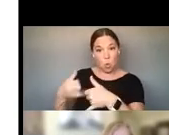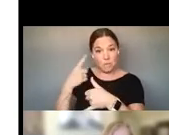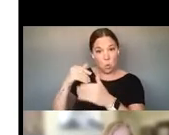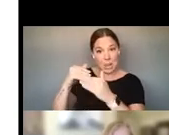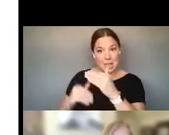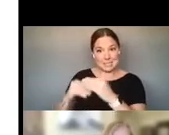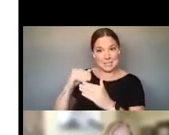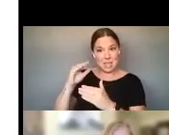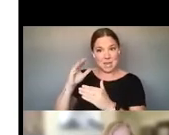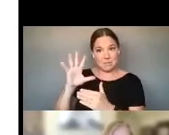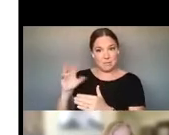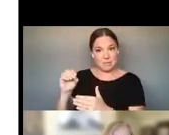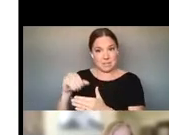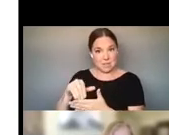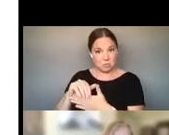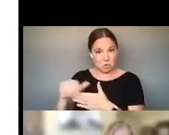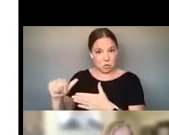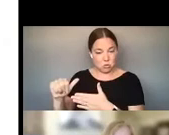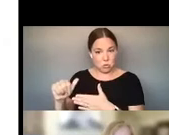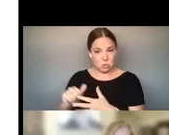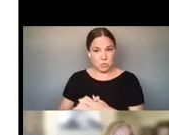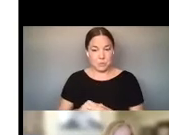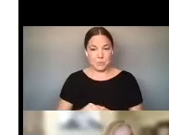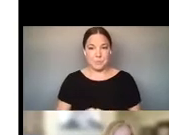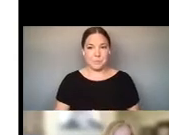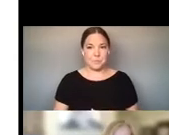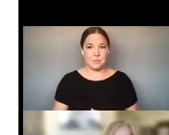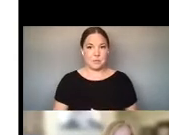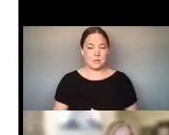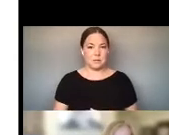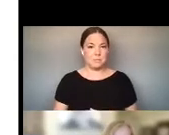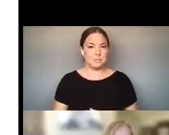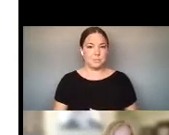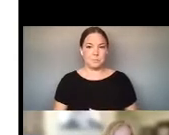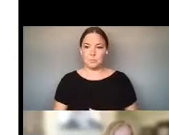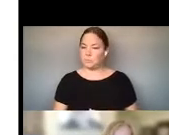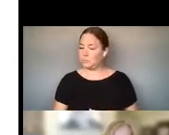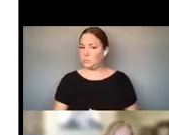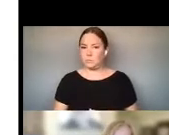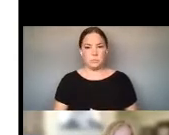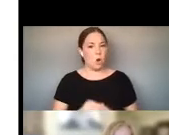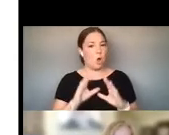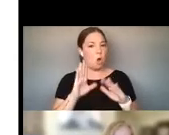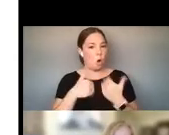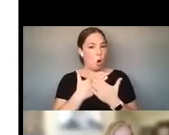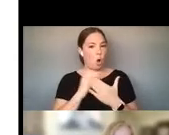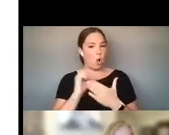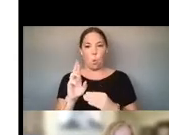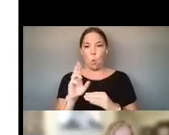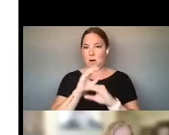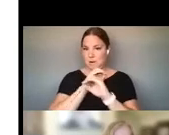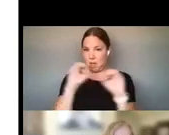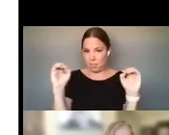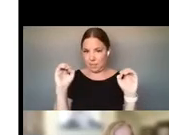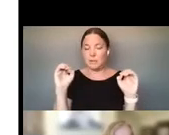than that. These are designed to be all or nothing. So it's another